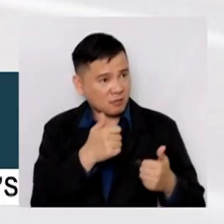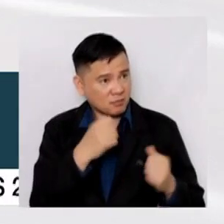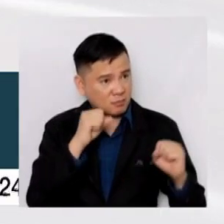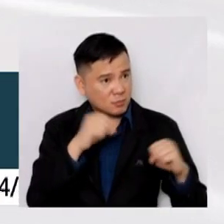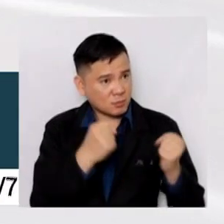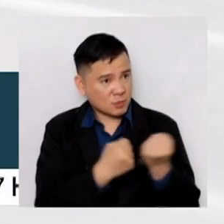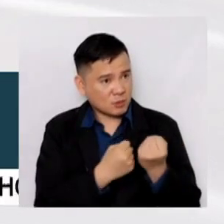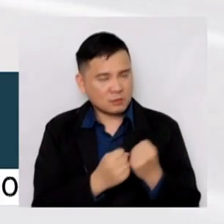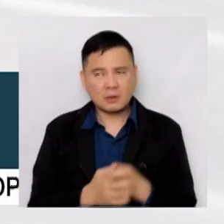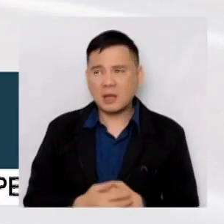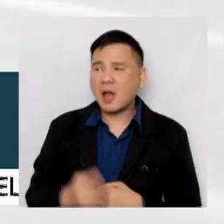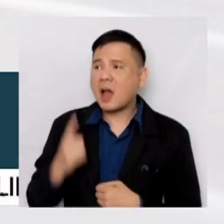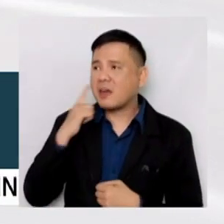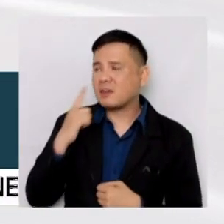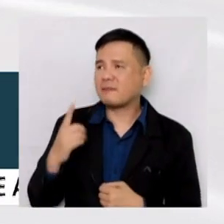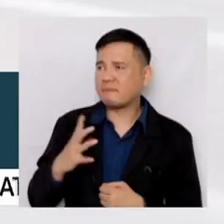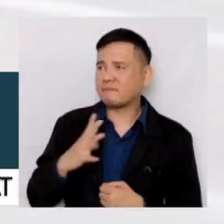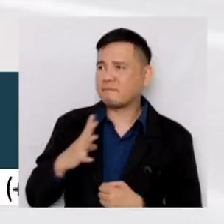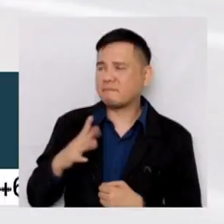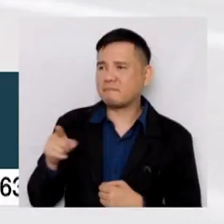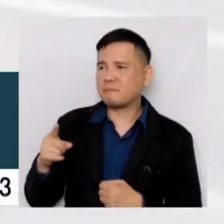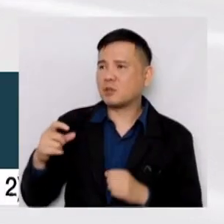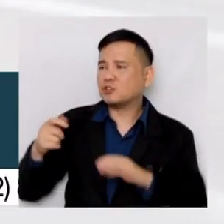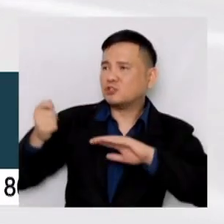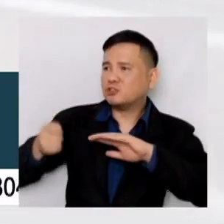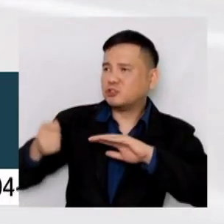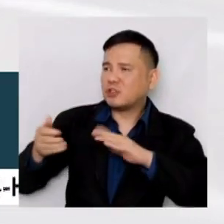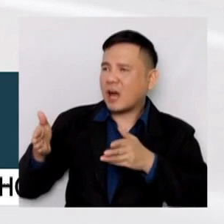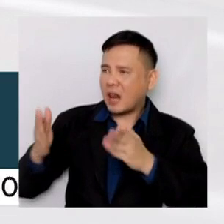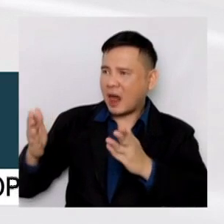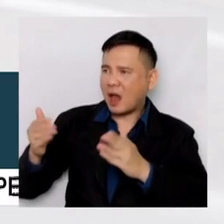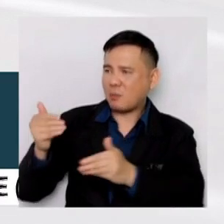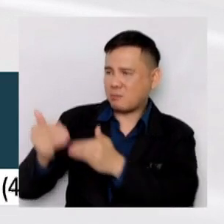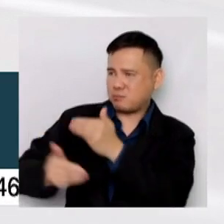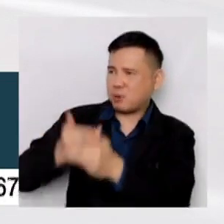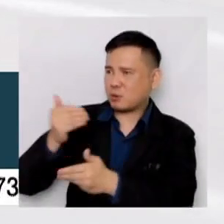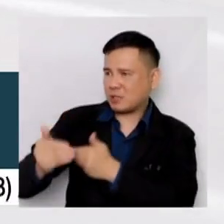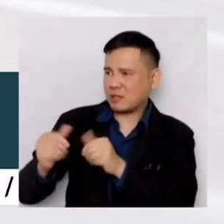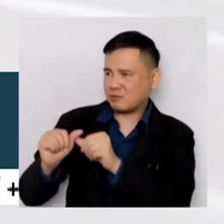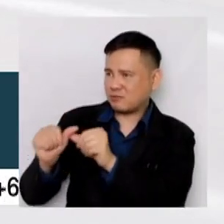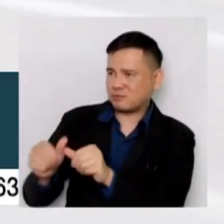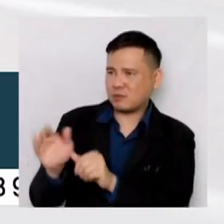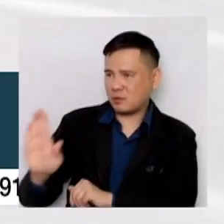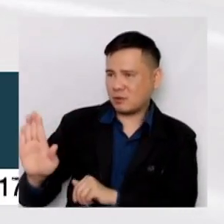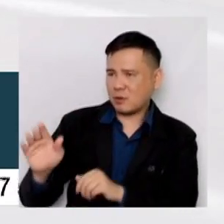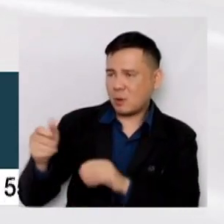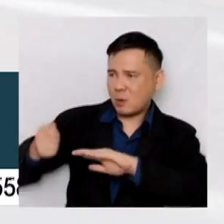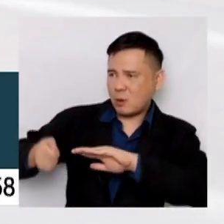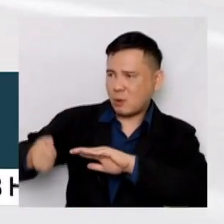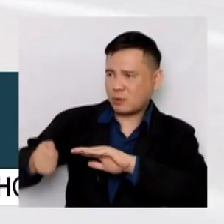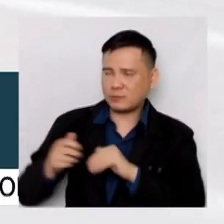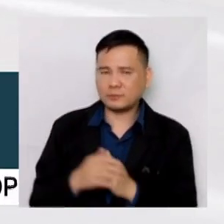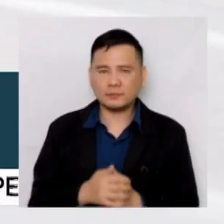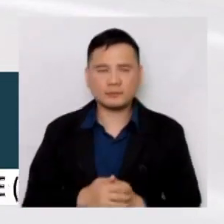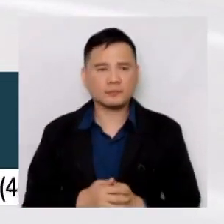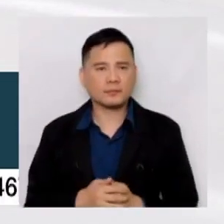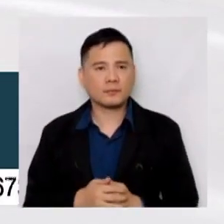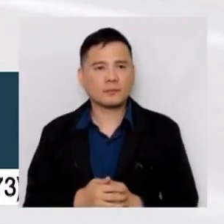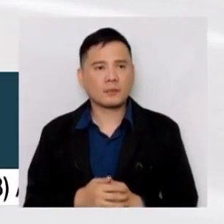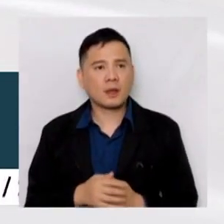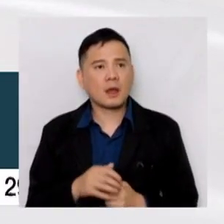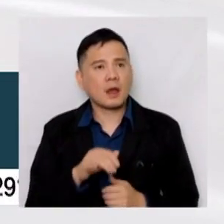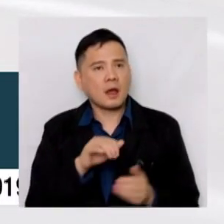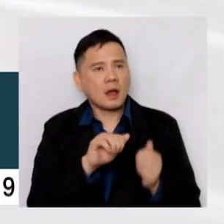go through it. I would let the law take its full course and address those things. How will you repay the debt while